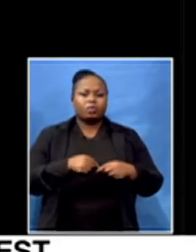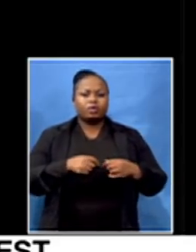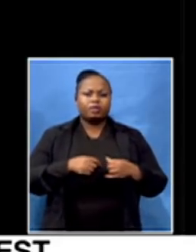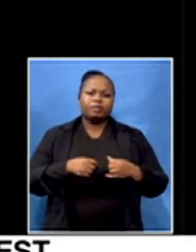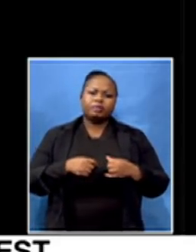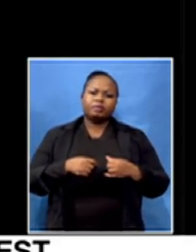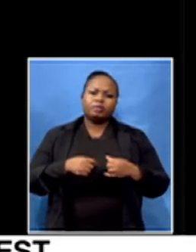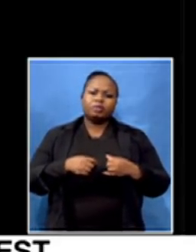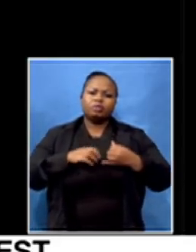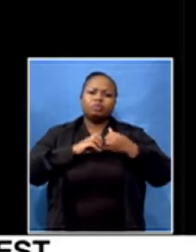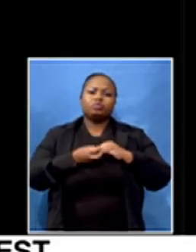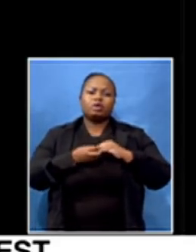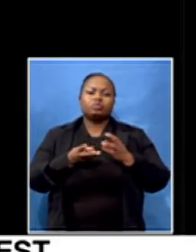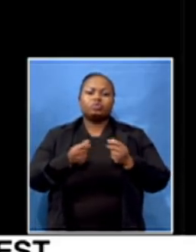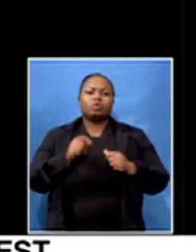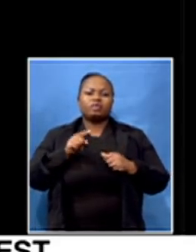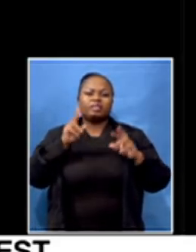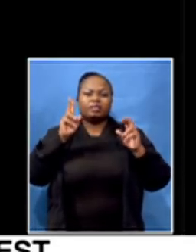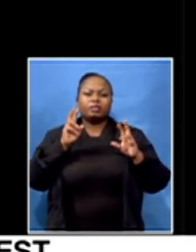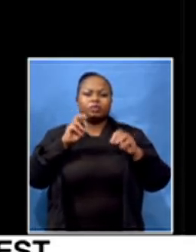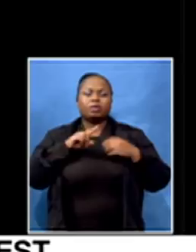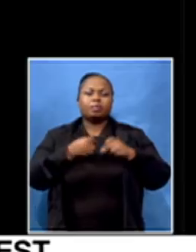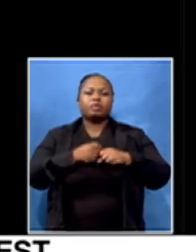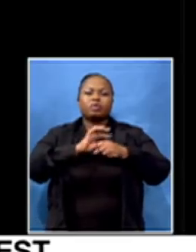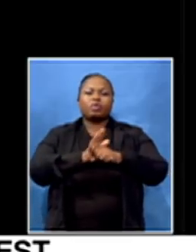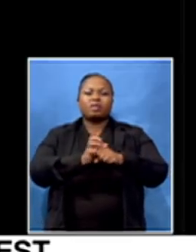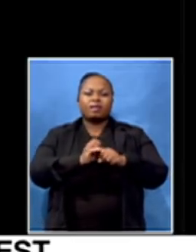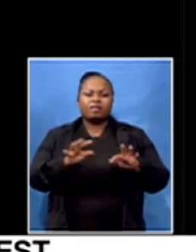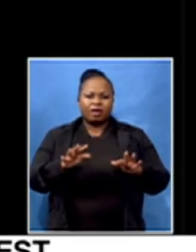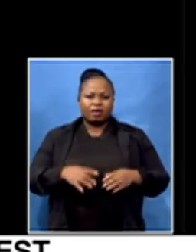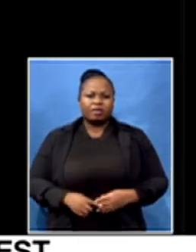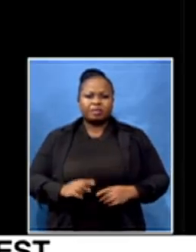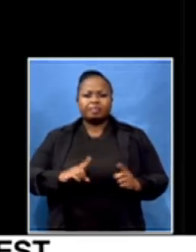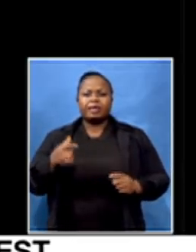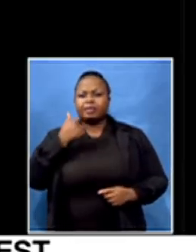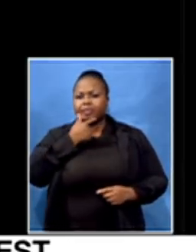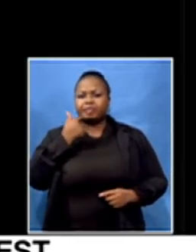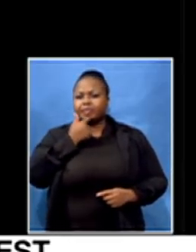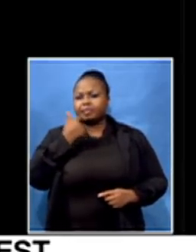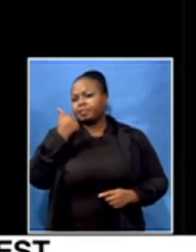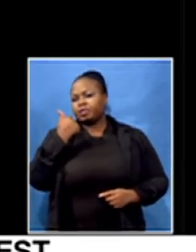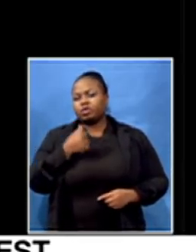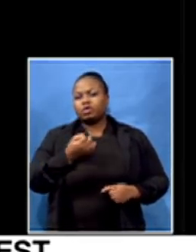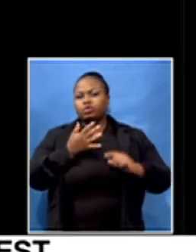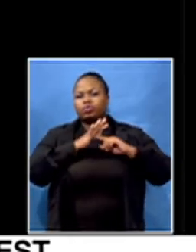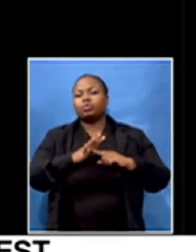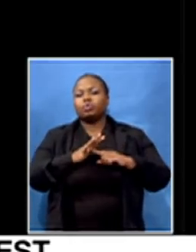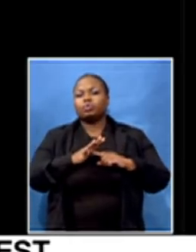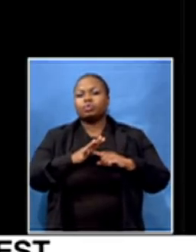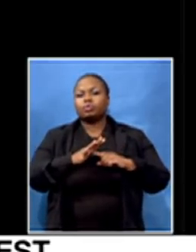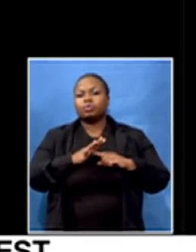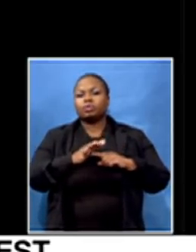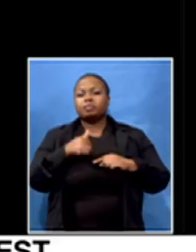you're a possible COVID-19 candidate. But there is research showing the contrary, and I don't want to go into the merits of that. But